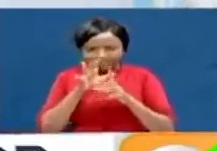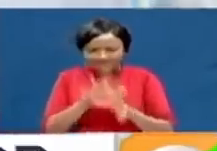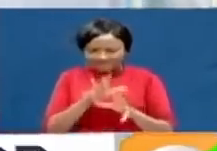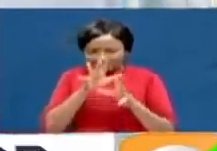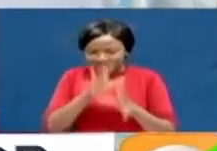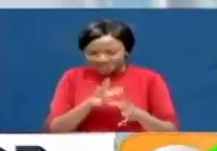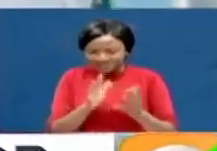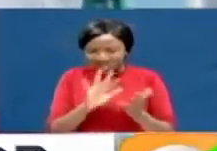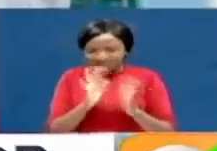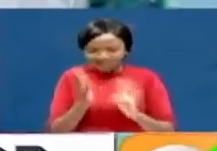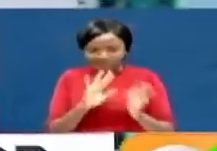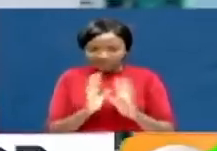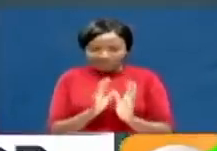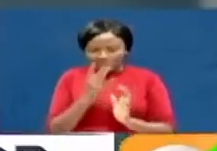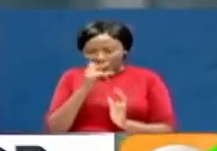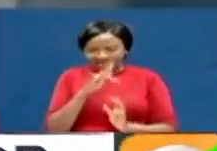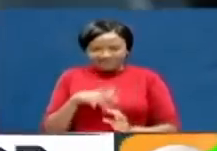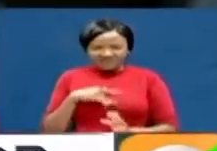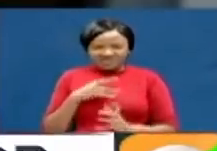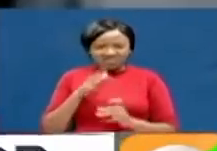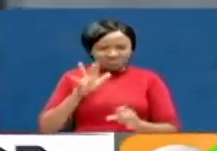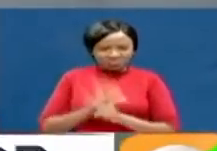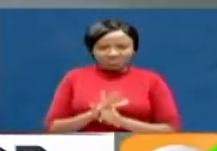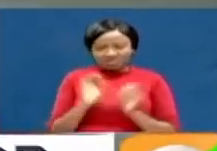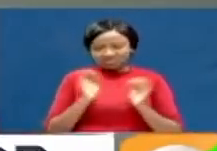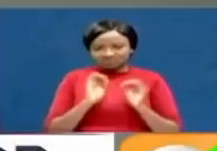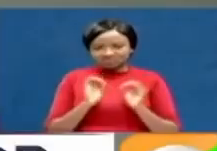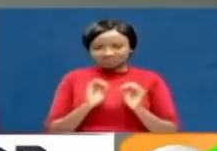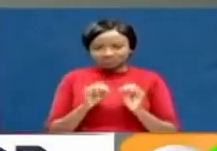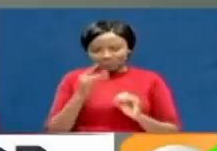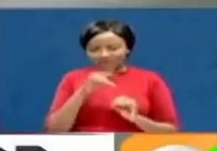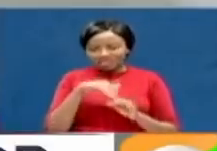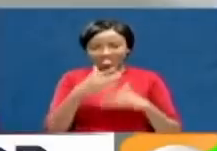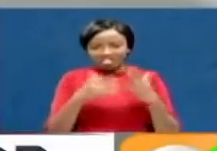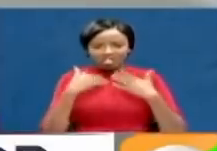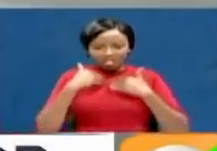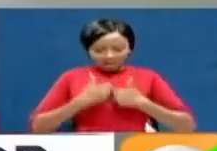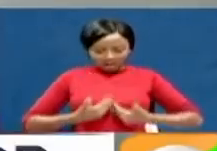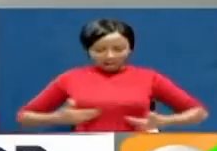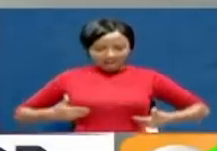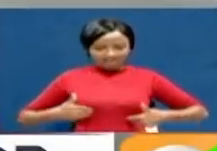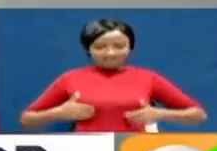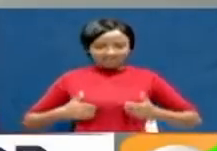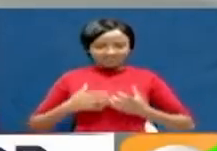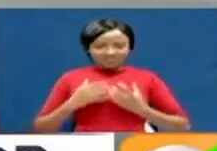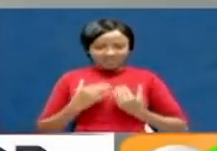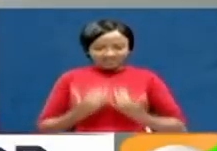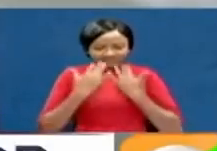much pressure in the patient's lung, and then you end up damaging the patient's lung. Yes. Yes.